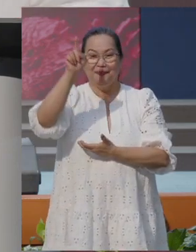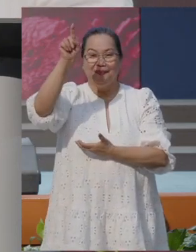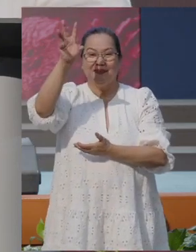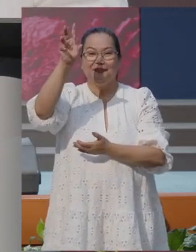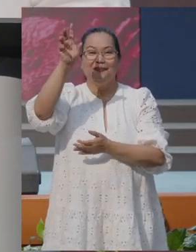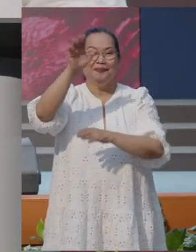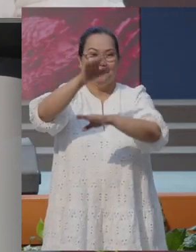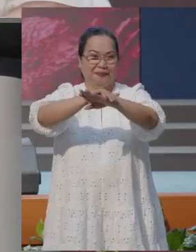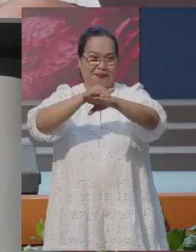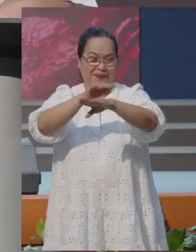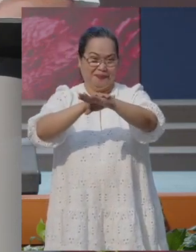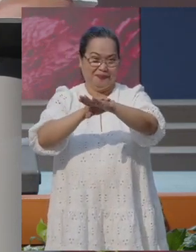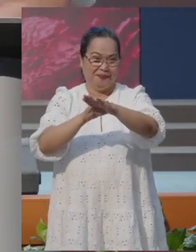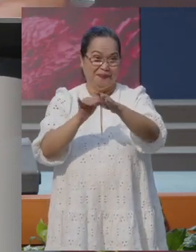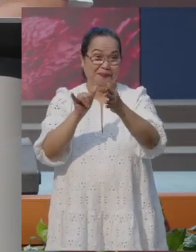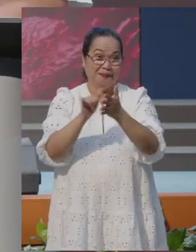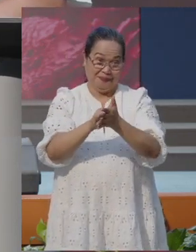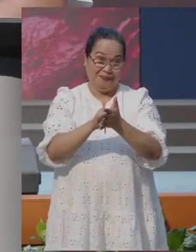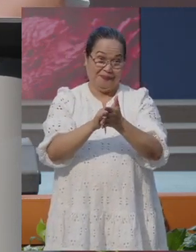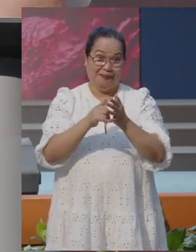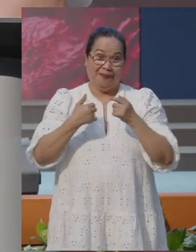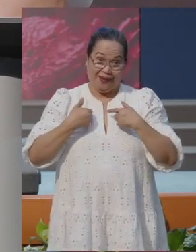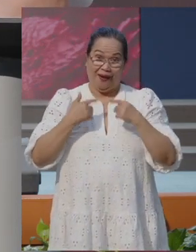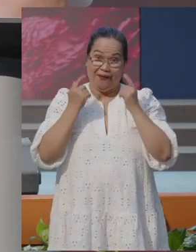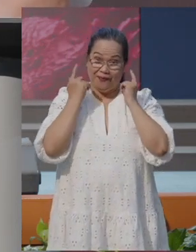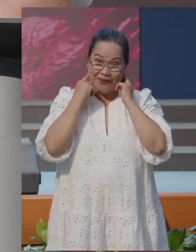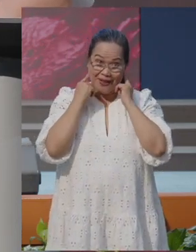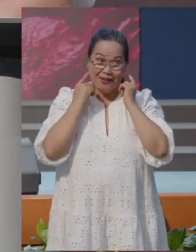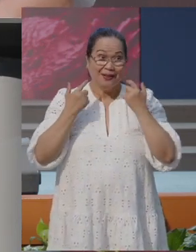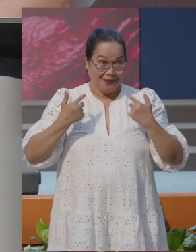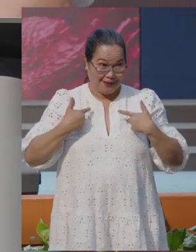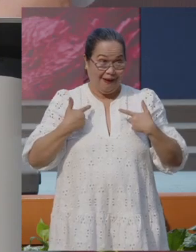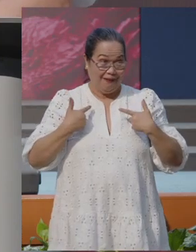Diyos. Sila yung merong ears to hear.